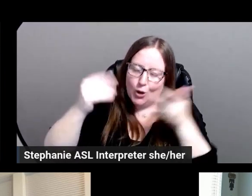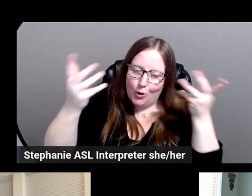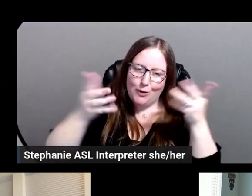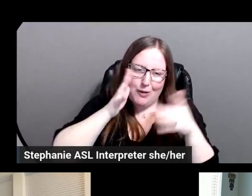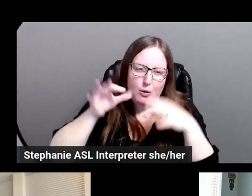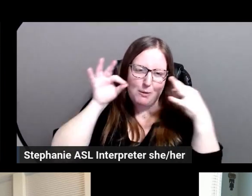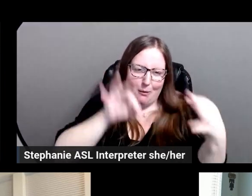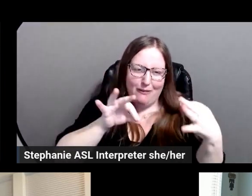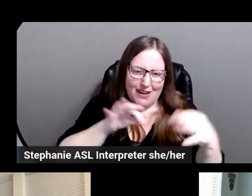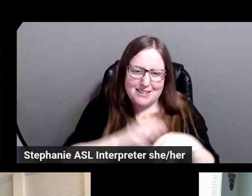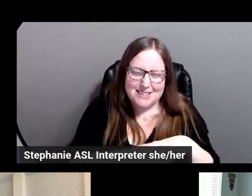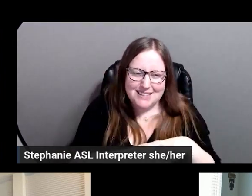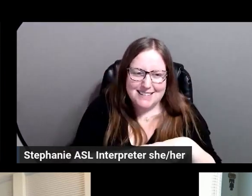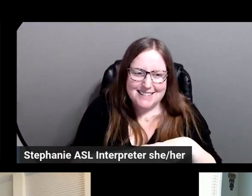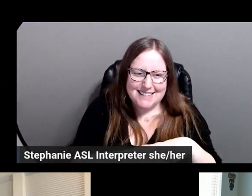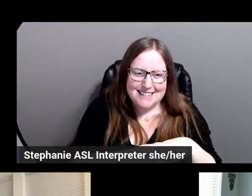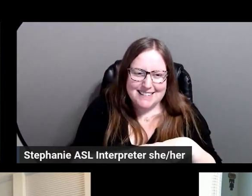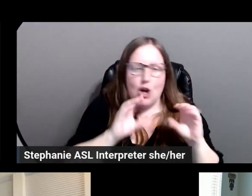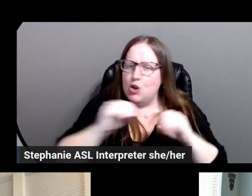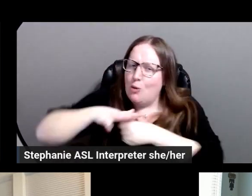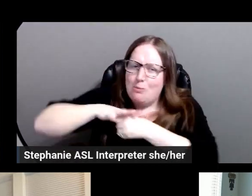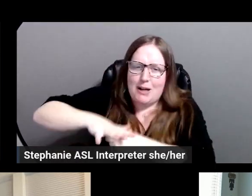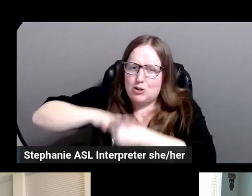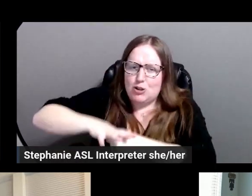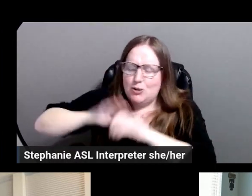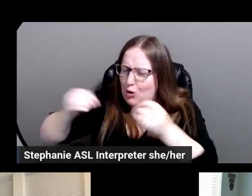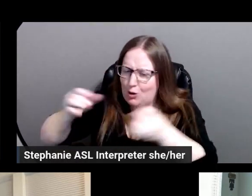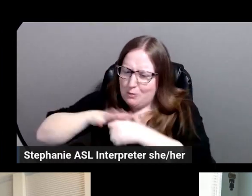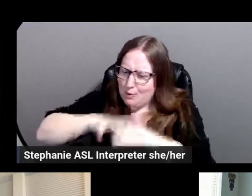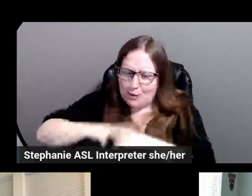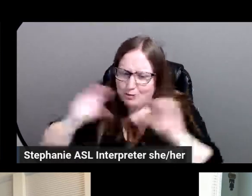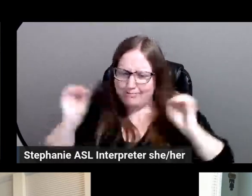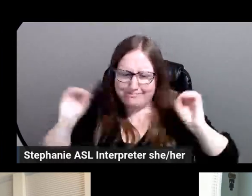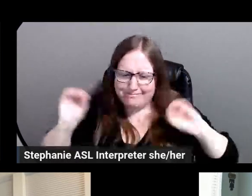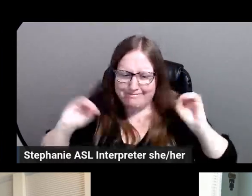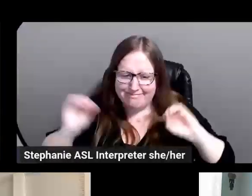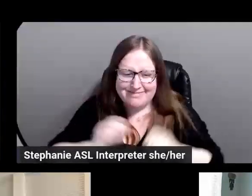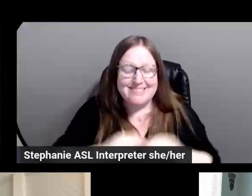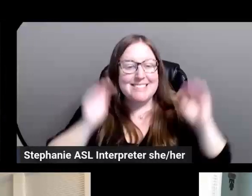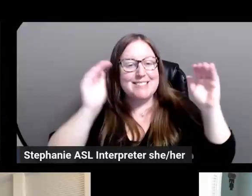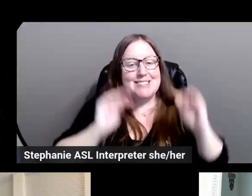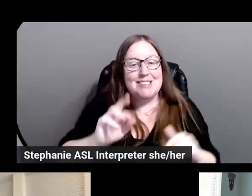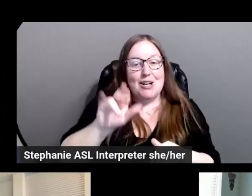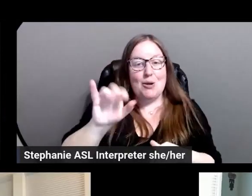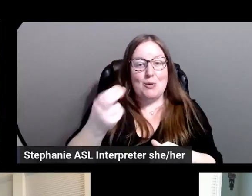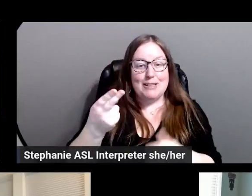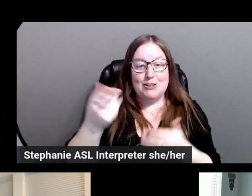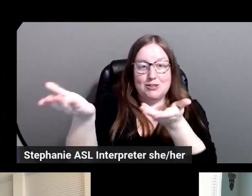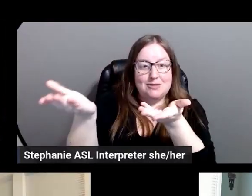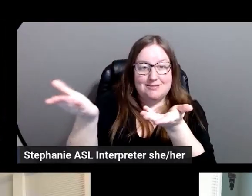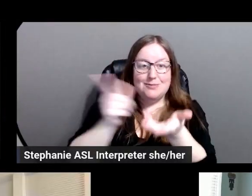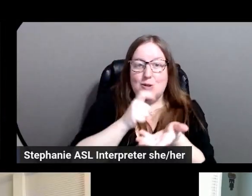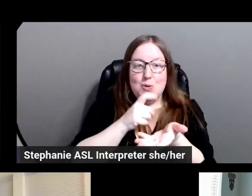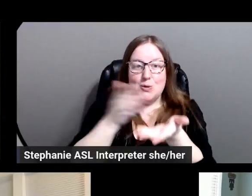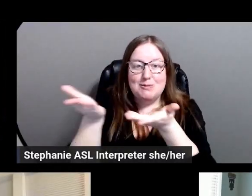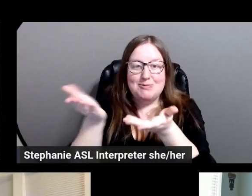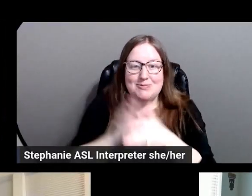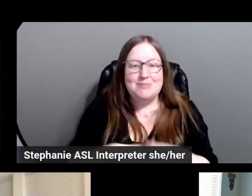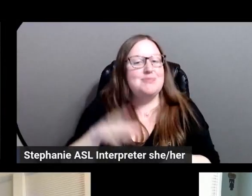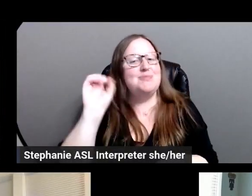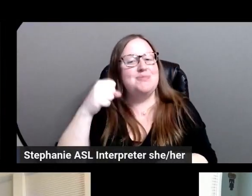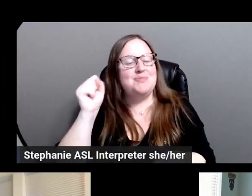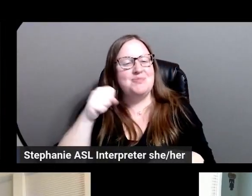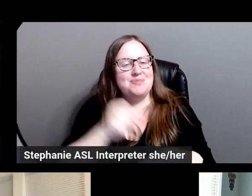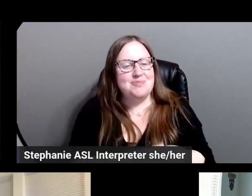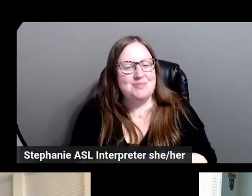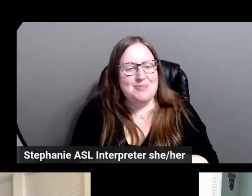perfect. Next, no pressure. No pressure at all. Next, Rich, go ahead and tell us who you are, what you do. Yeah. Why are you here